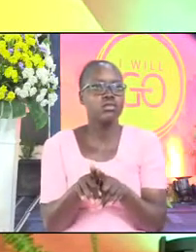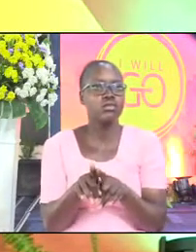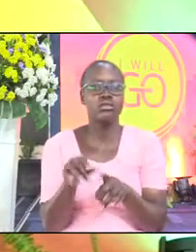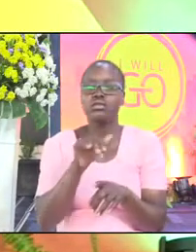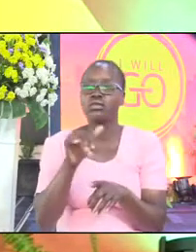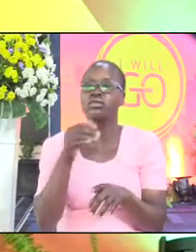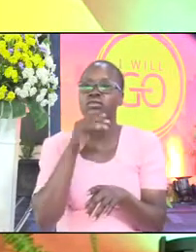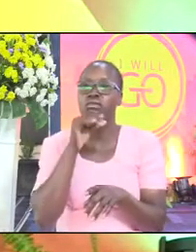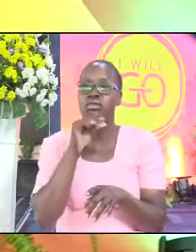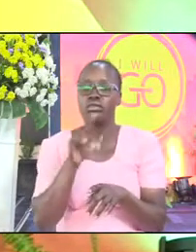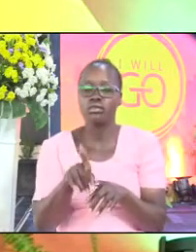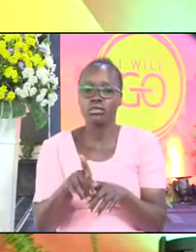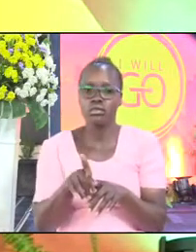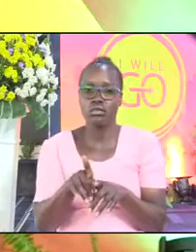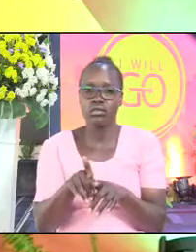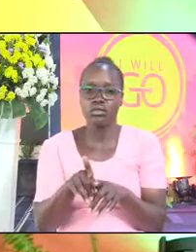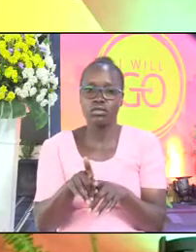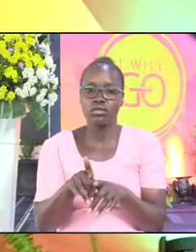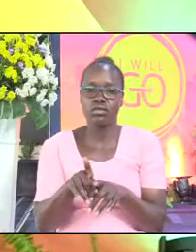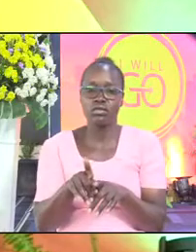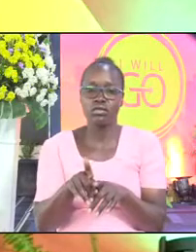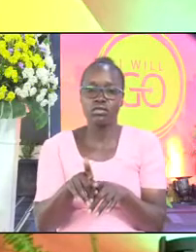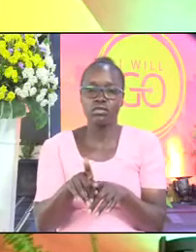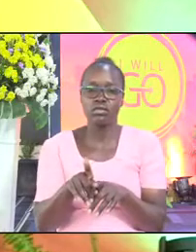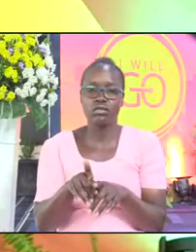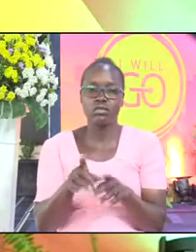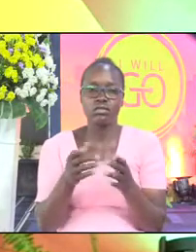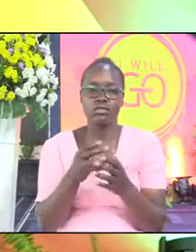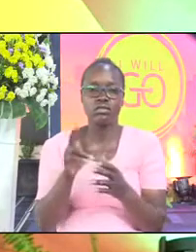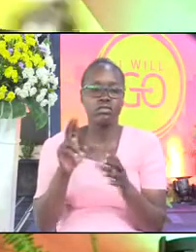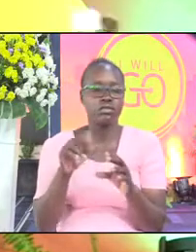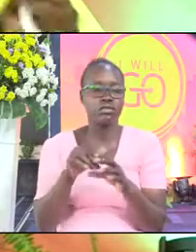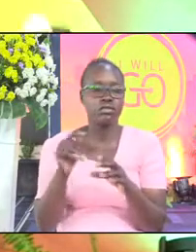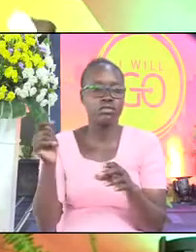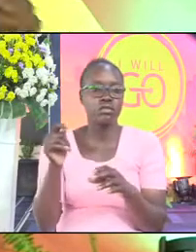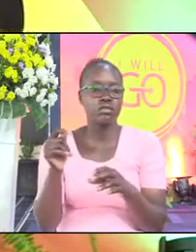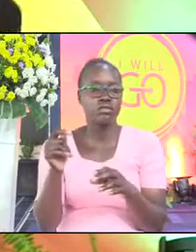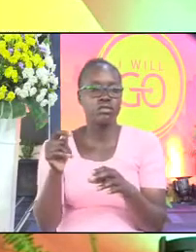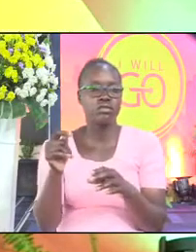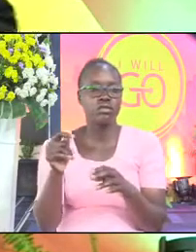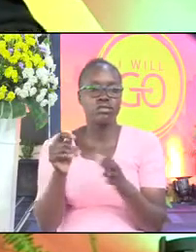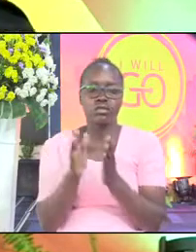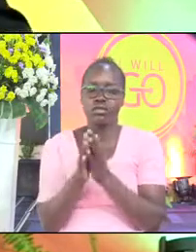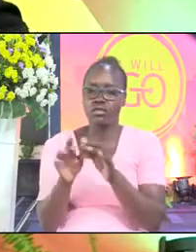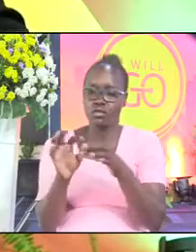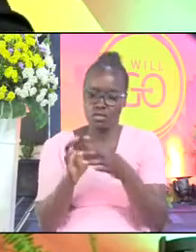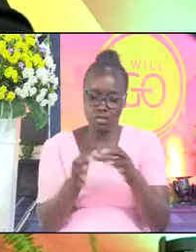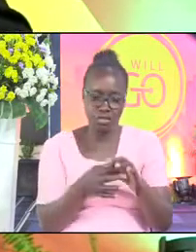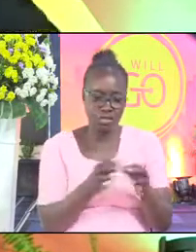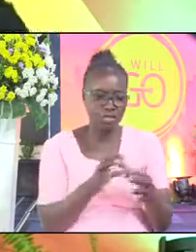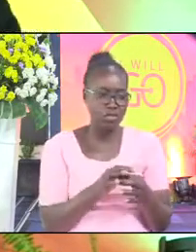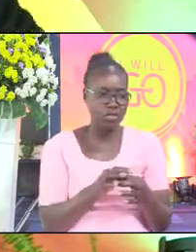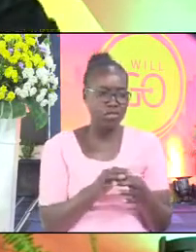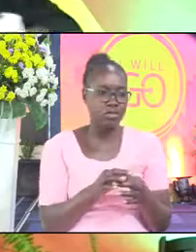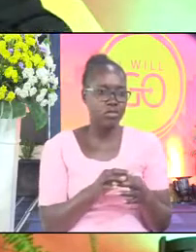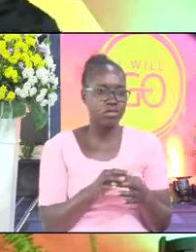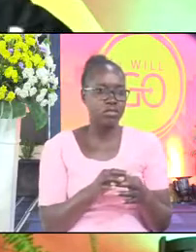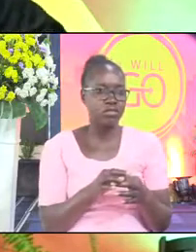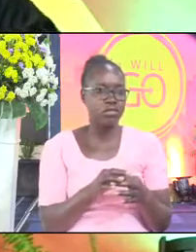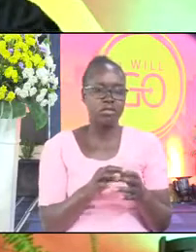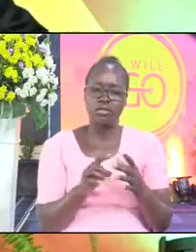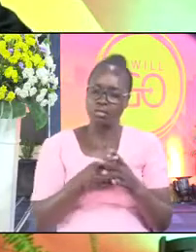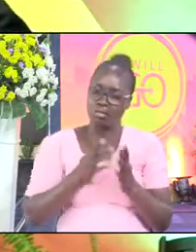those boys in Capsabet, the Nandi boys. It was like the Olympics. They